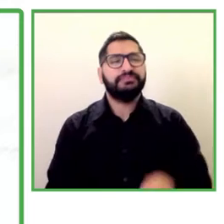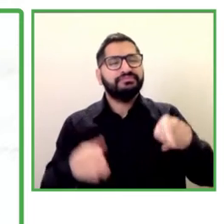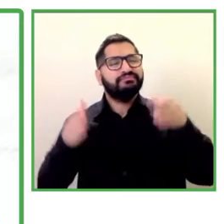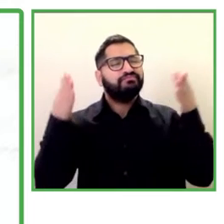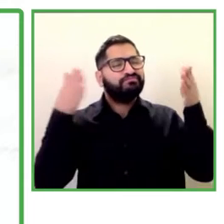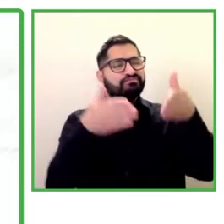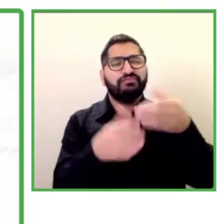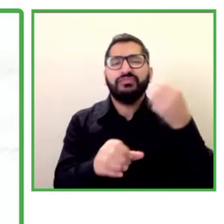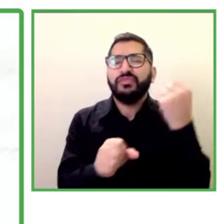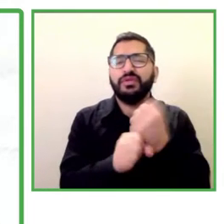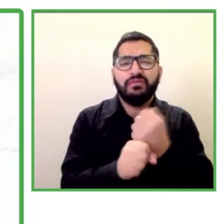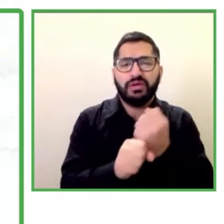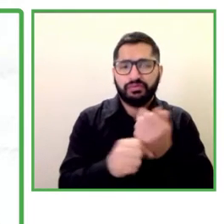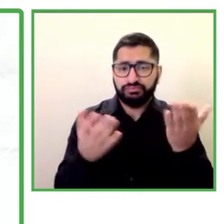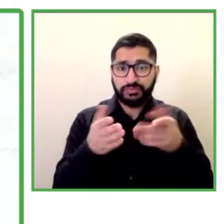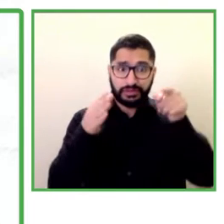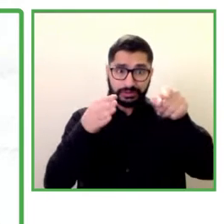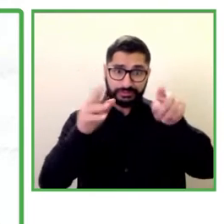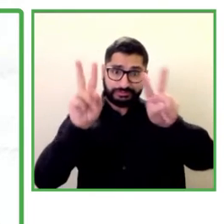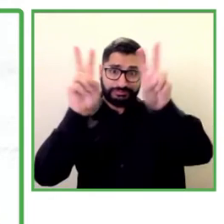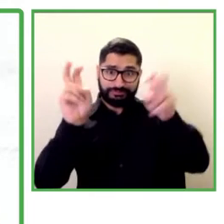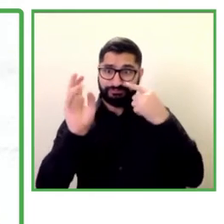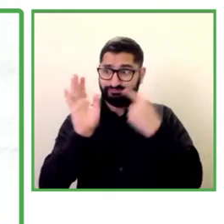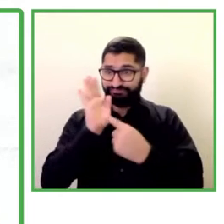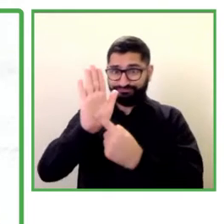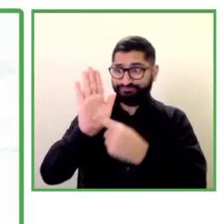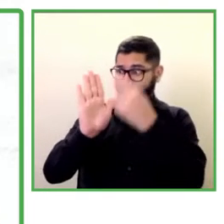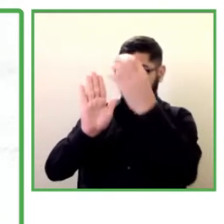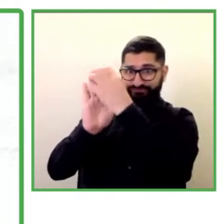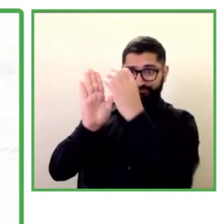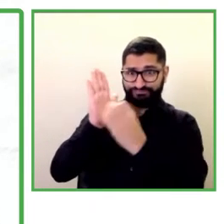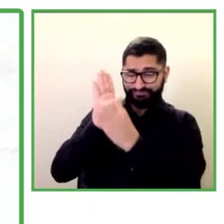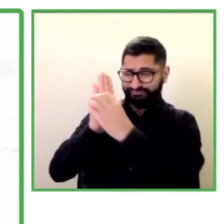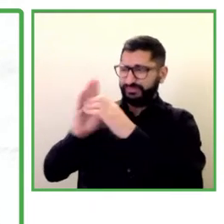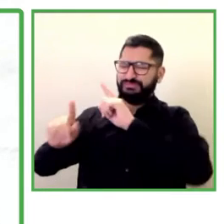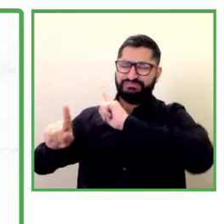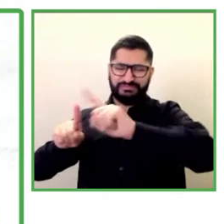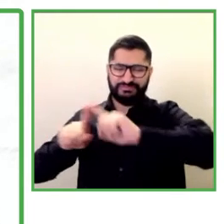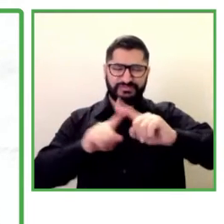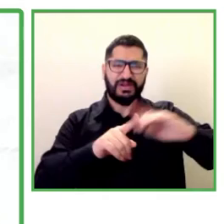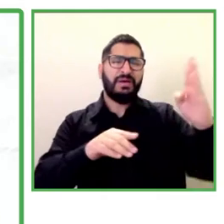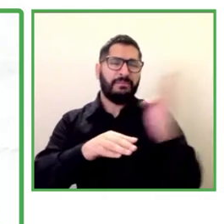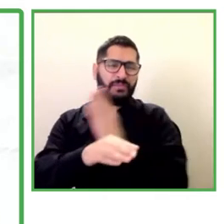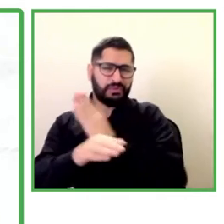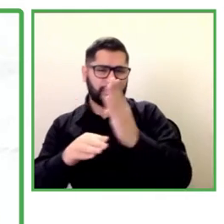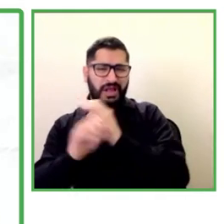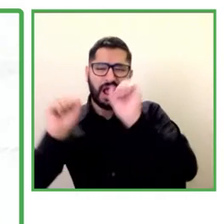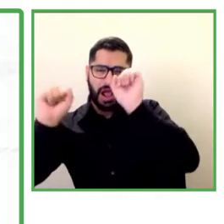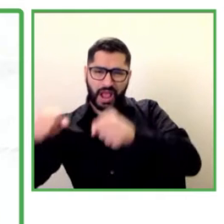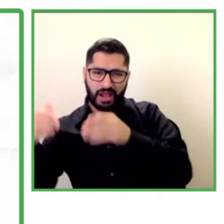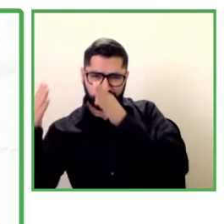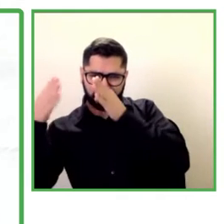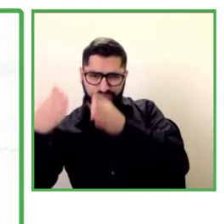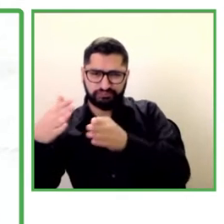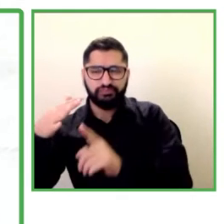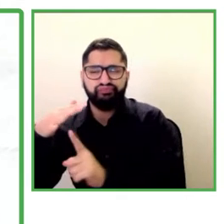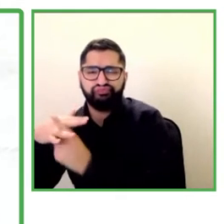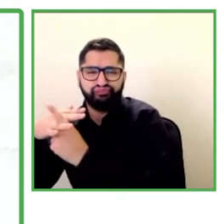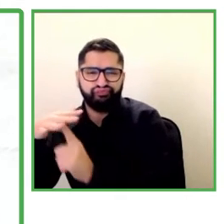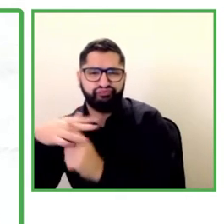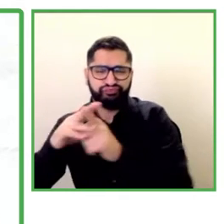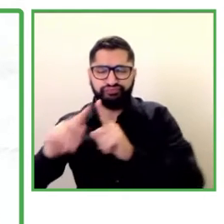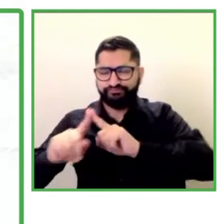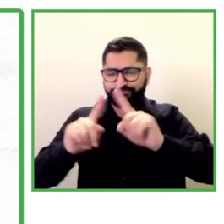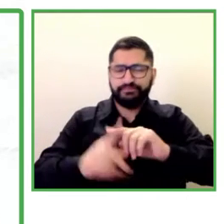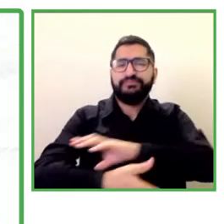labor. Now, I'm sharing the companies that we started with, the founding companies and the associations